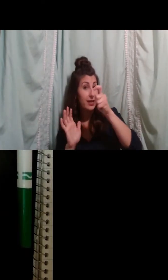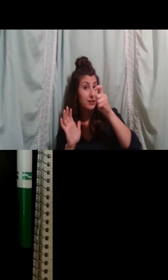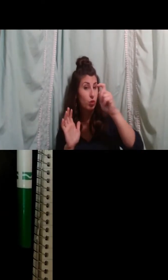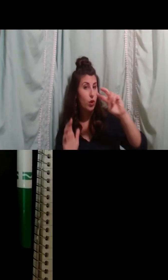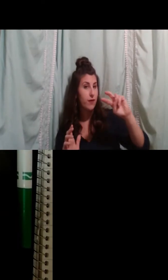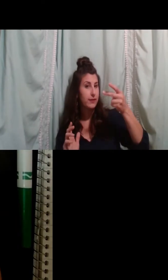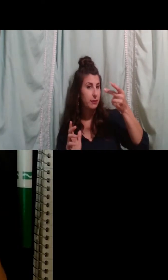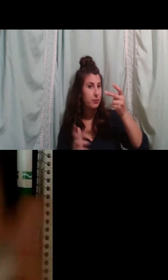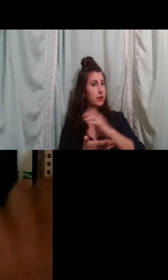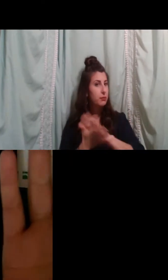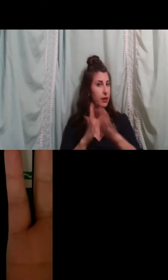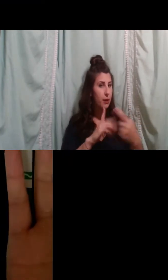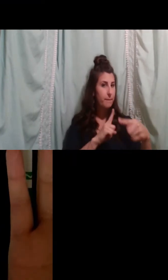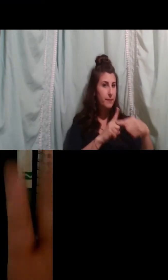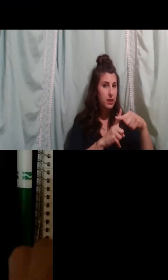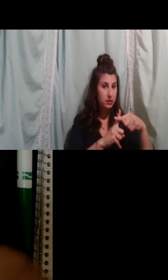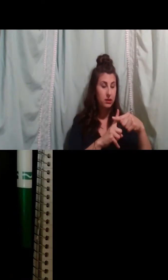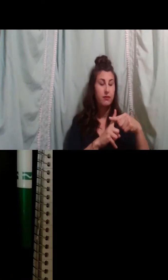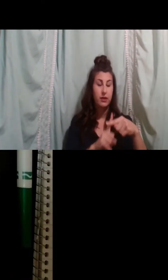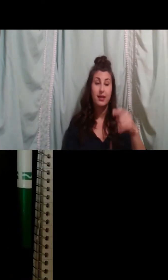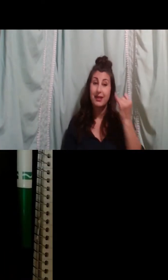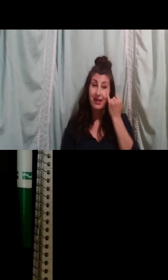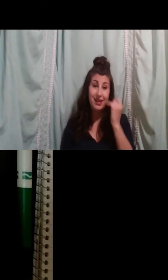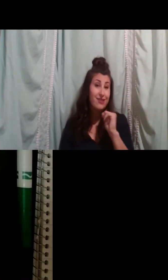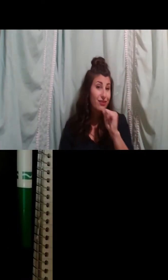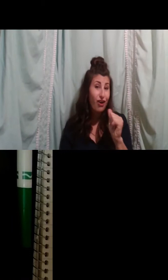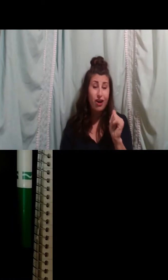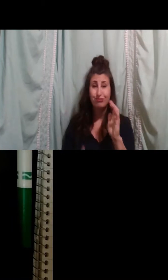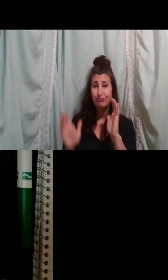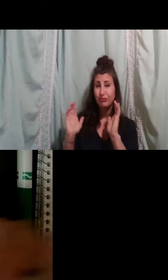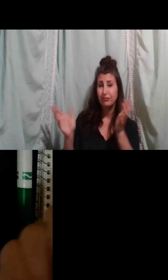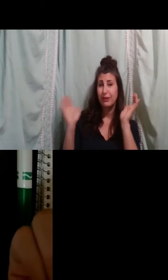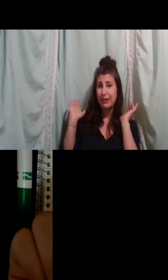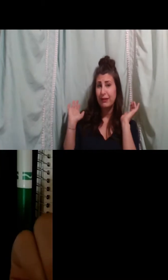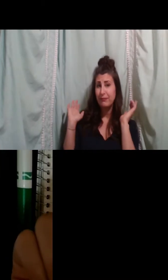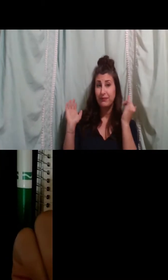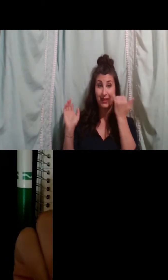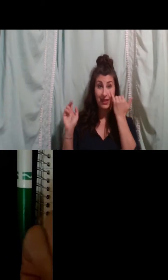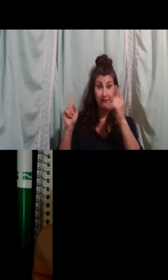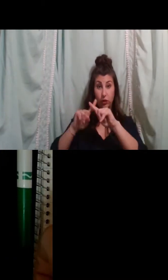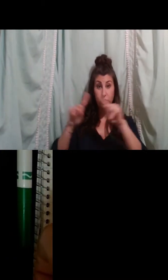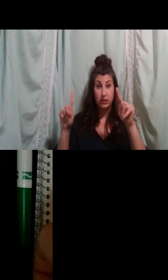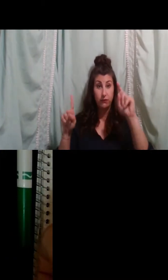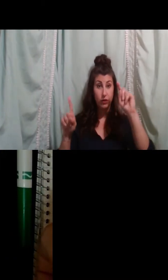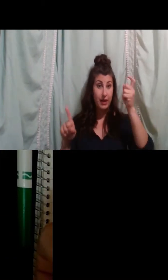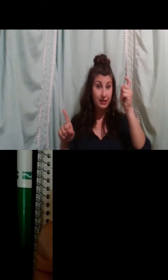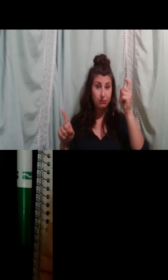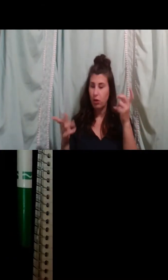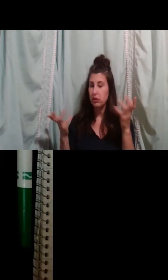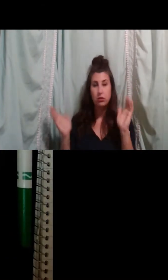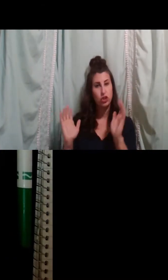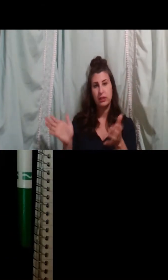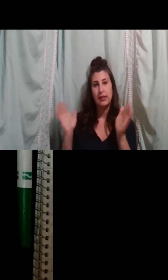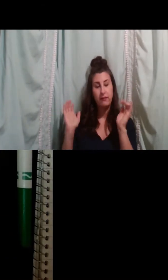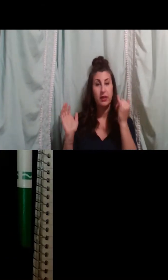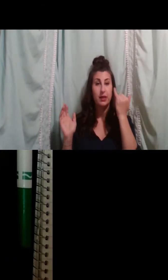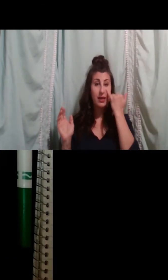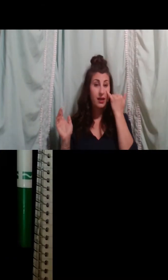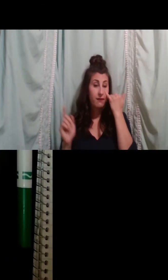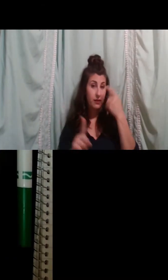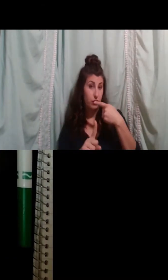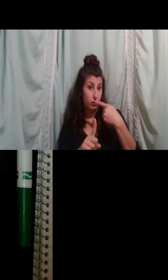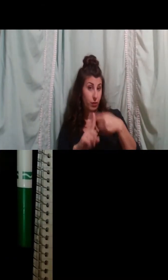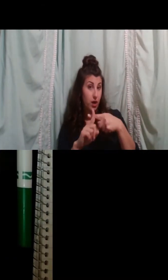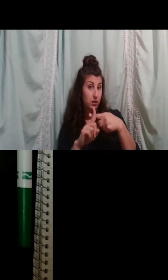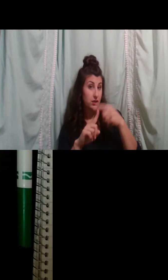flipping. If it says right here, if there are negative exponents. If not, leave it alone. If they're different exponents, just leave them alone if